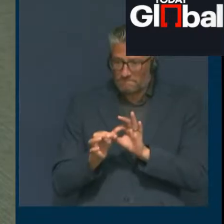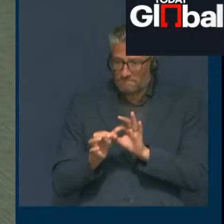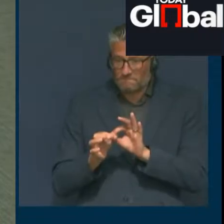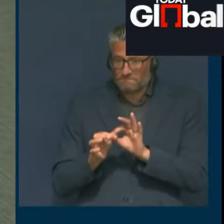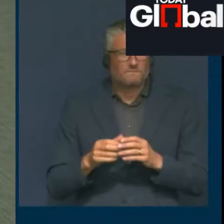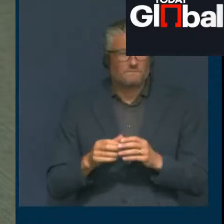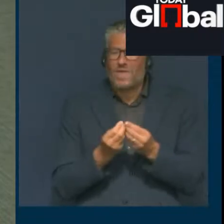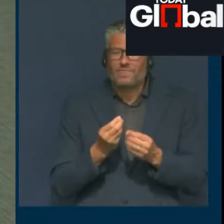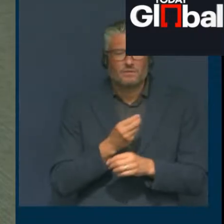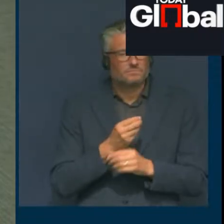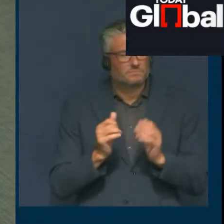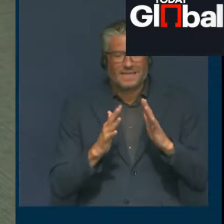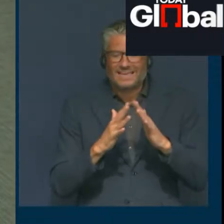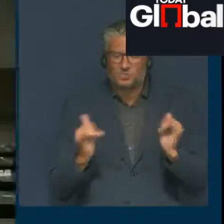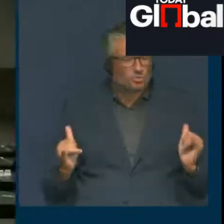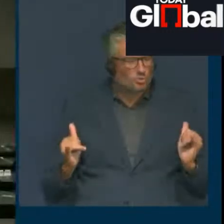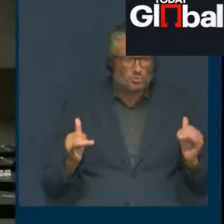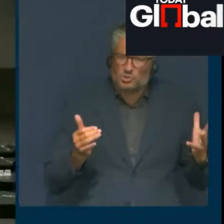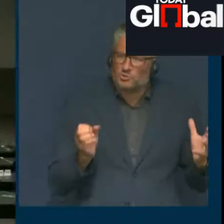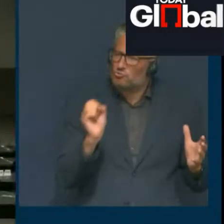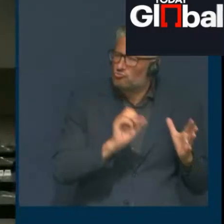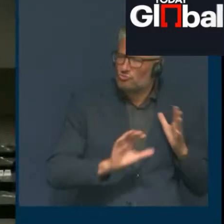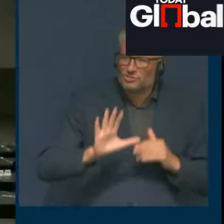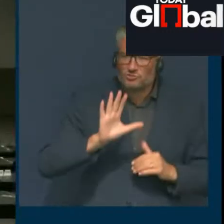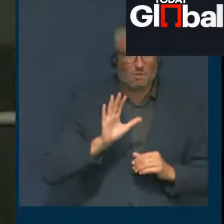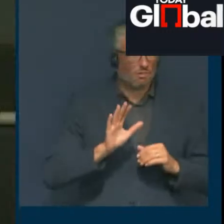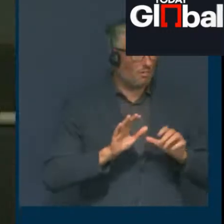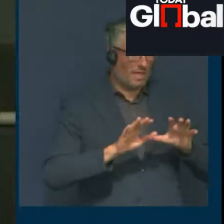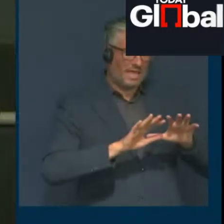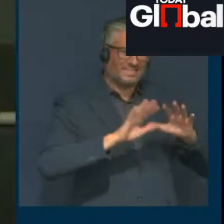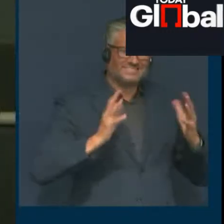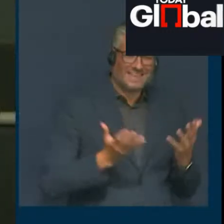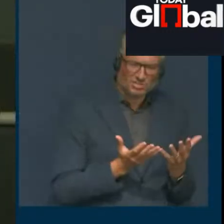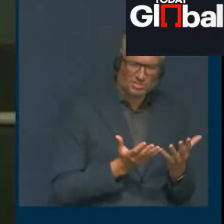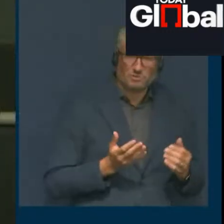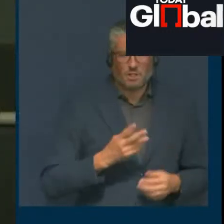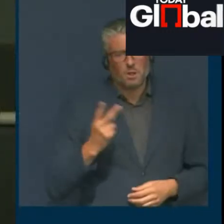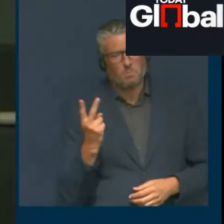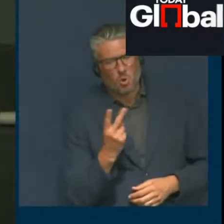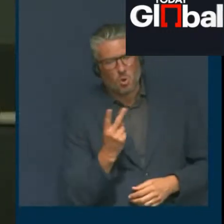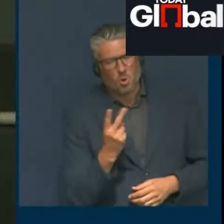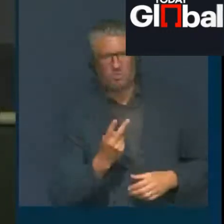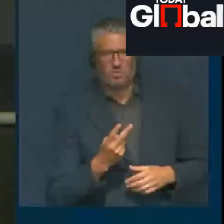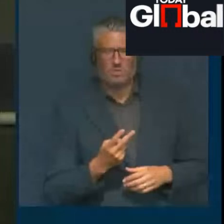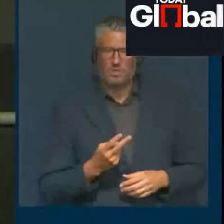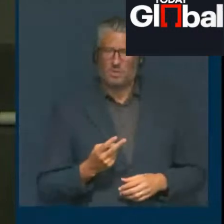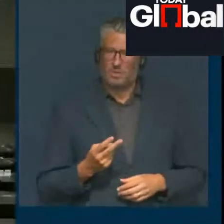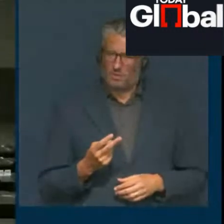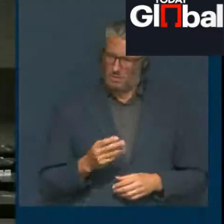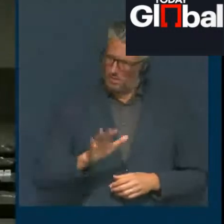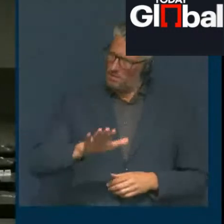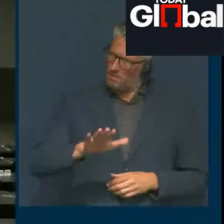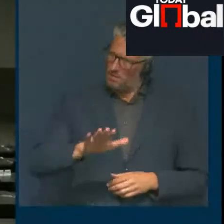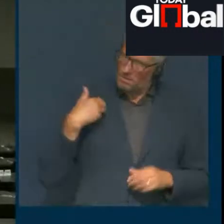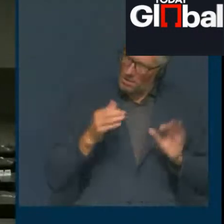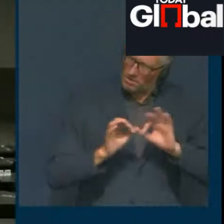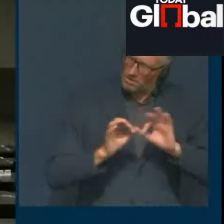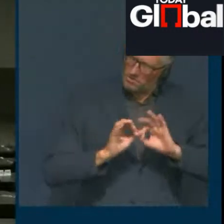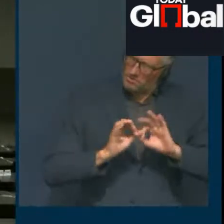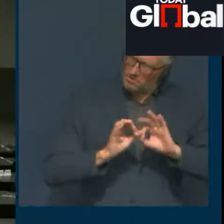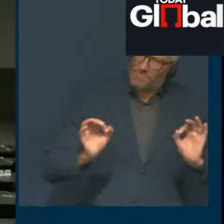institutions regionally and internationally, reinforce nothing about us without